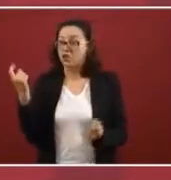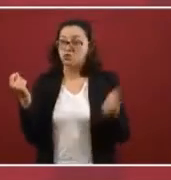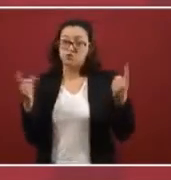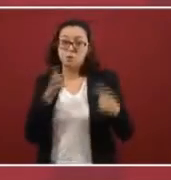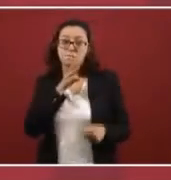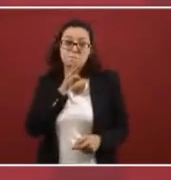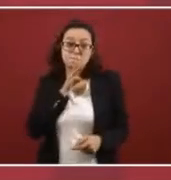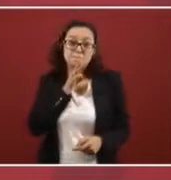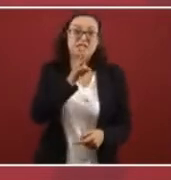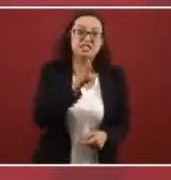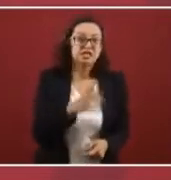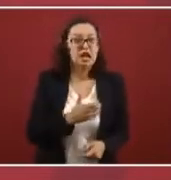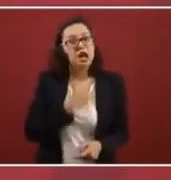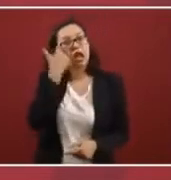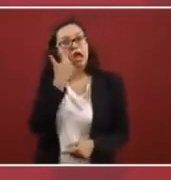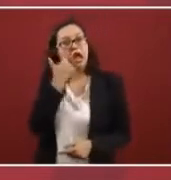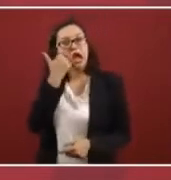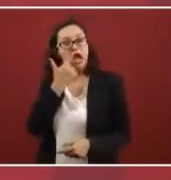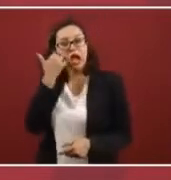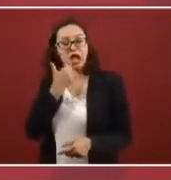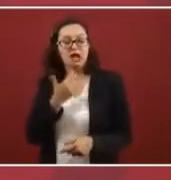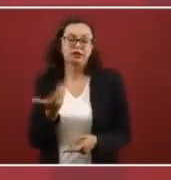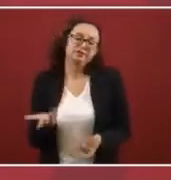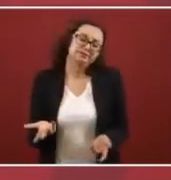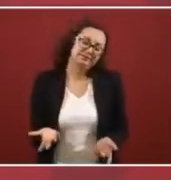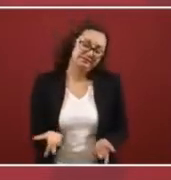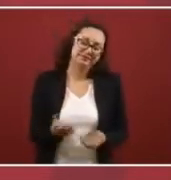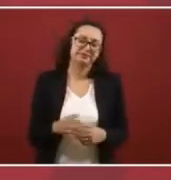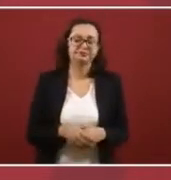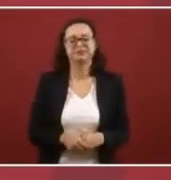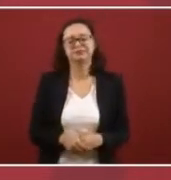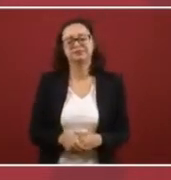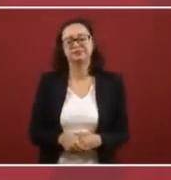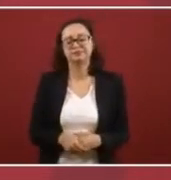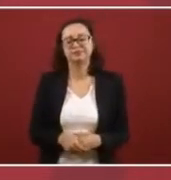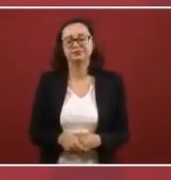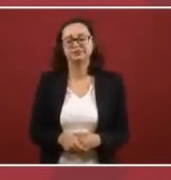there was some people being nosy or busybodies.